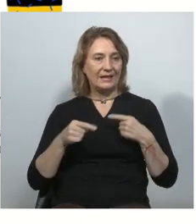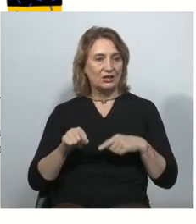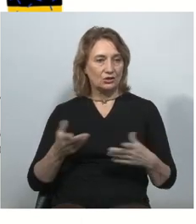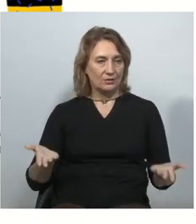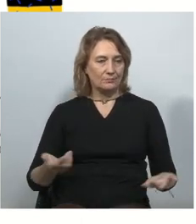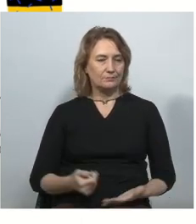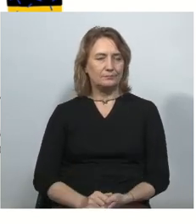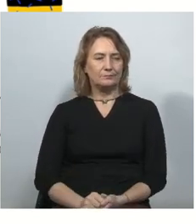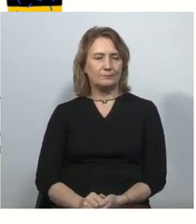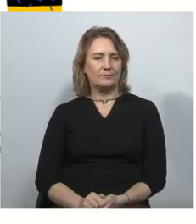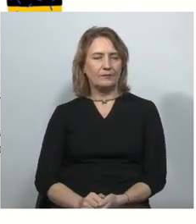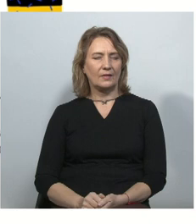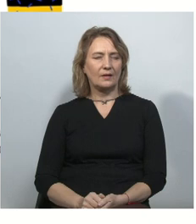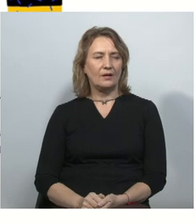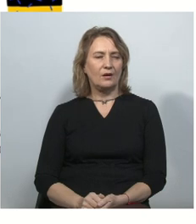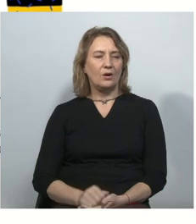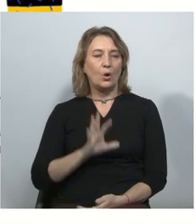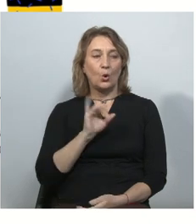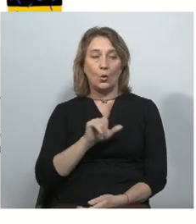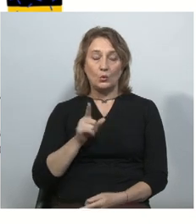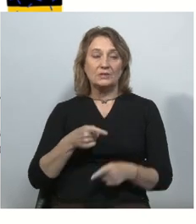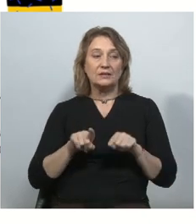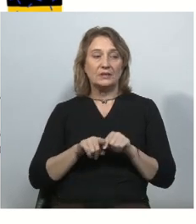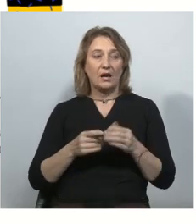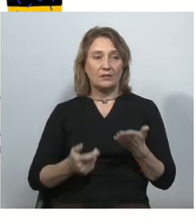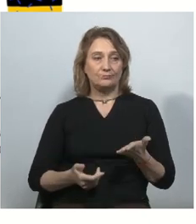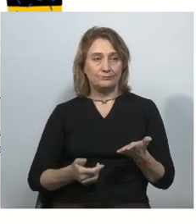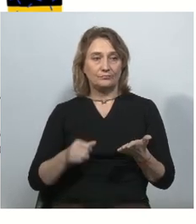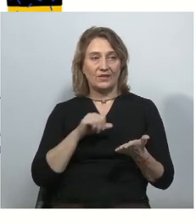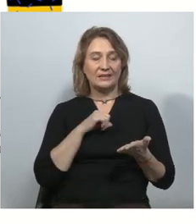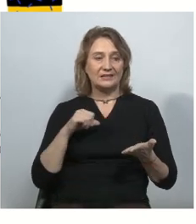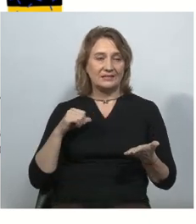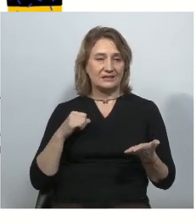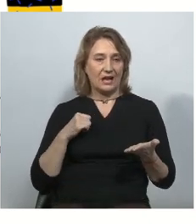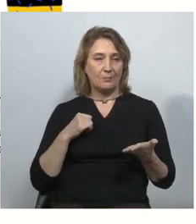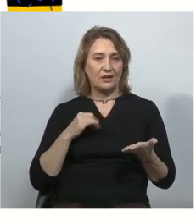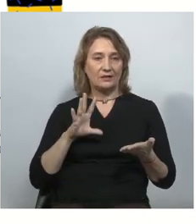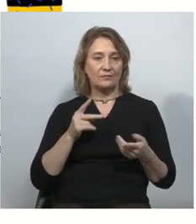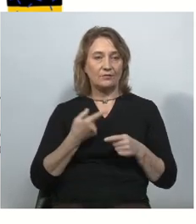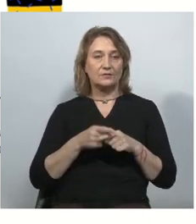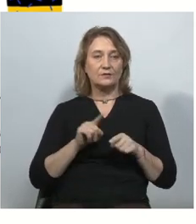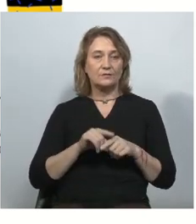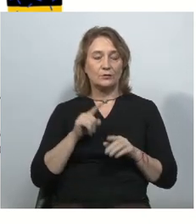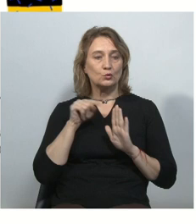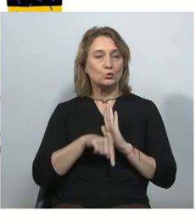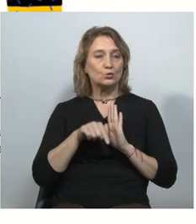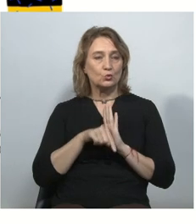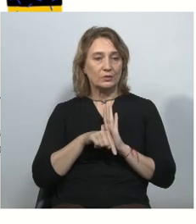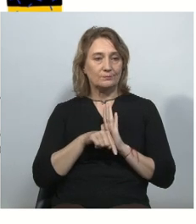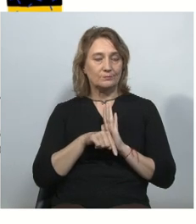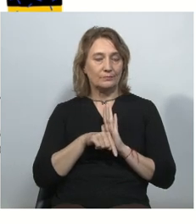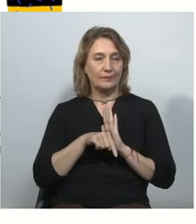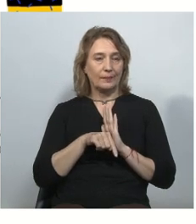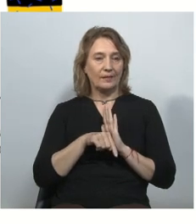2-3 minutes. A cappuccino, an article which can be read in 10 minutes. Coffee and a croissant up to